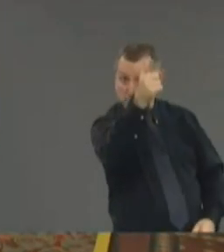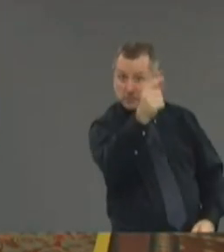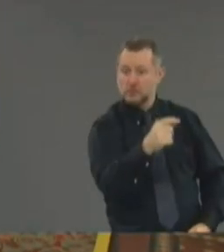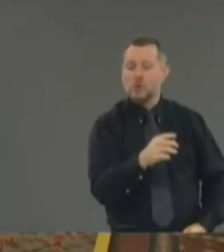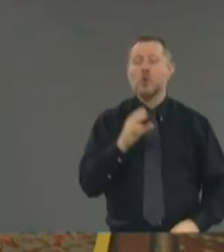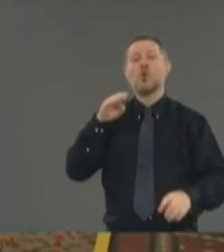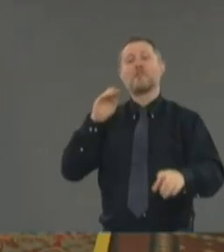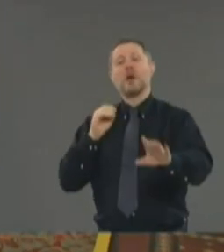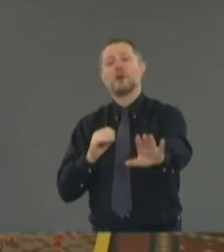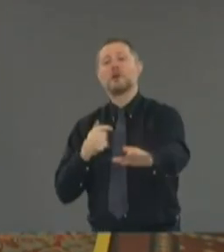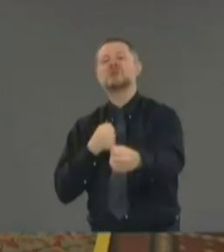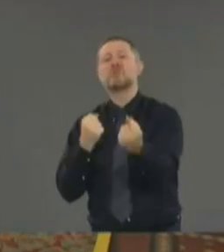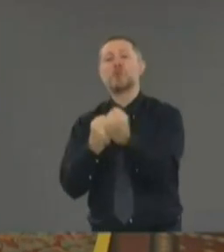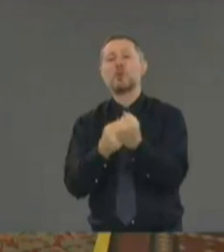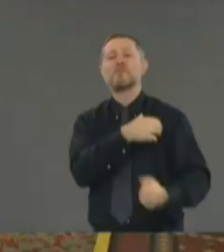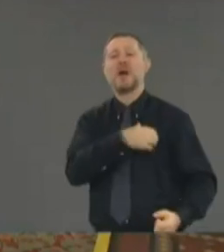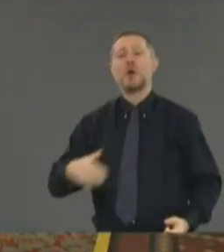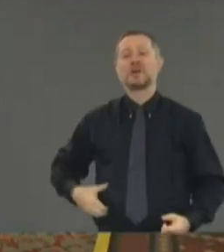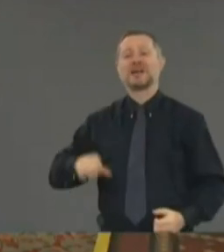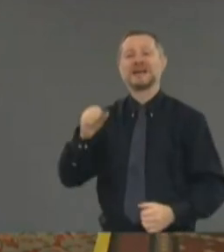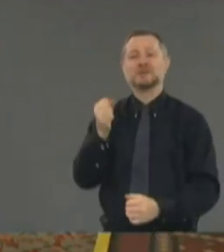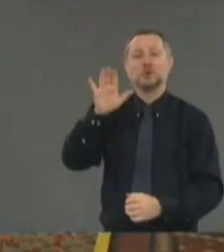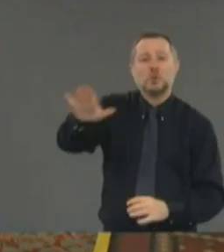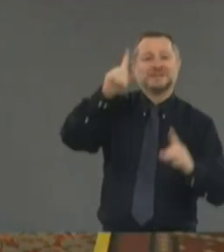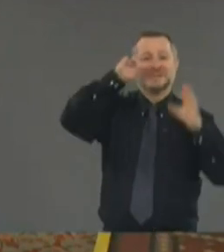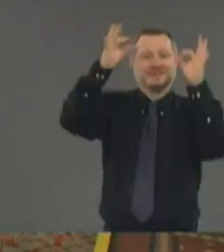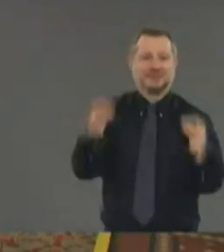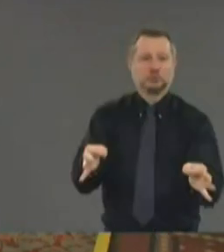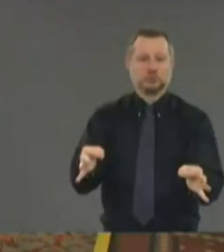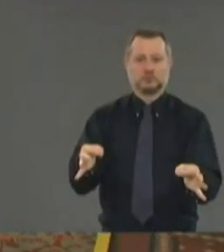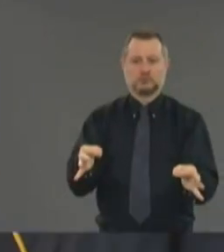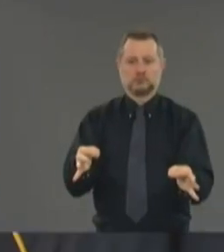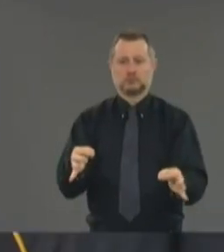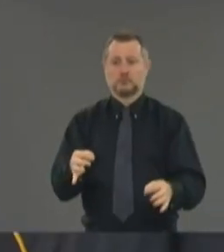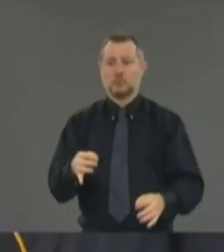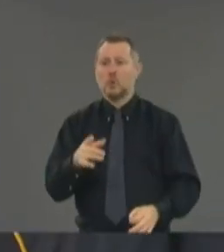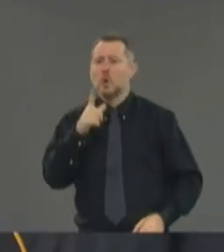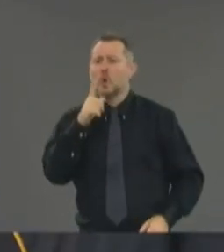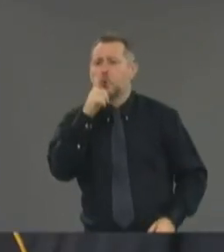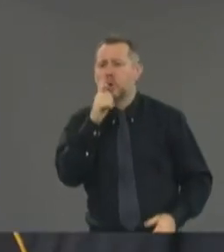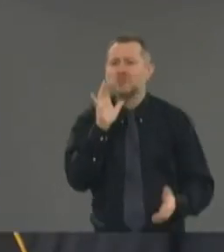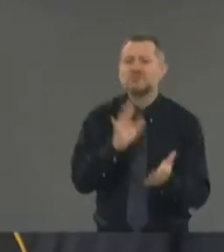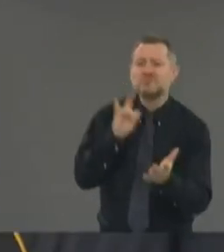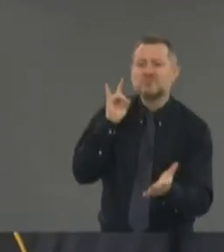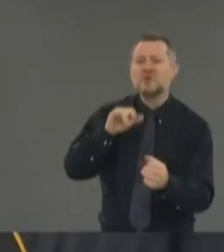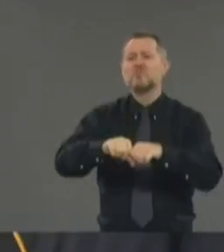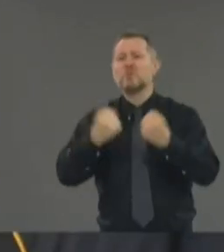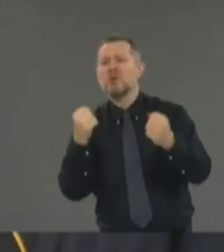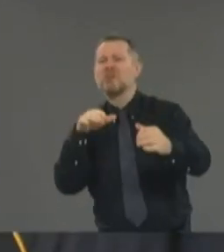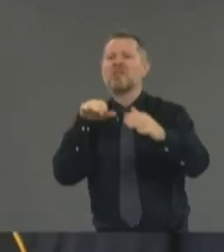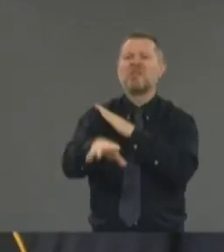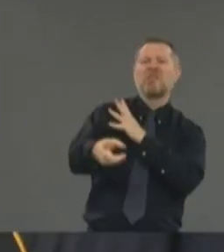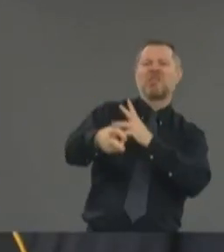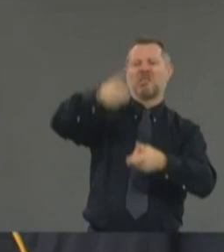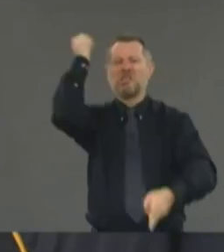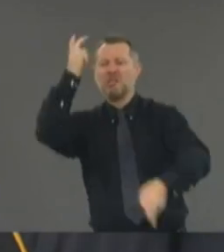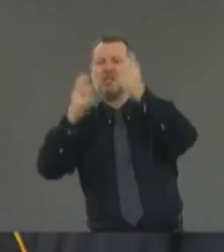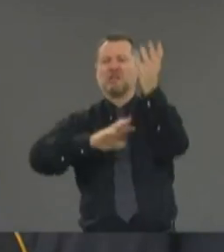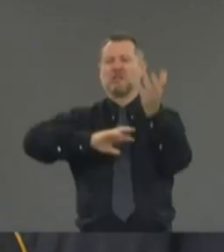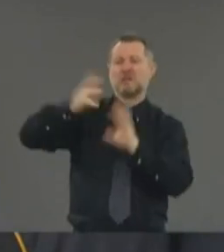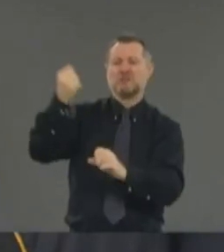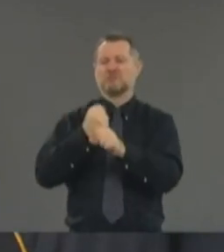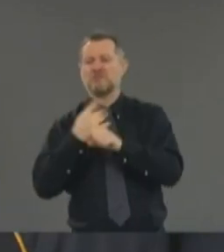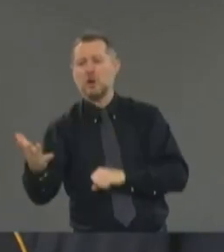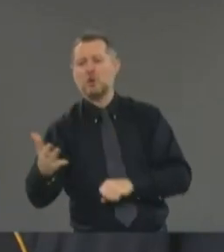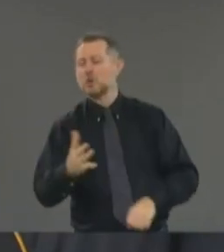the mayor's decisions. I think the looting and the rampant criminality